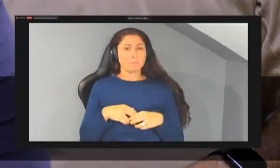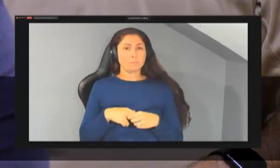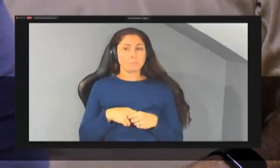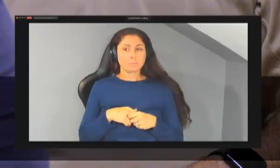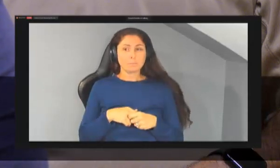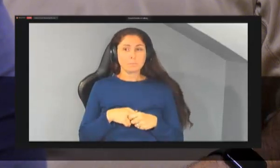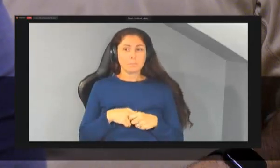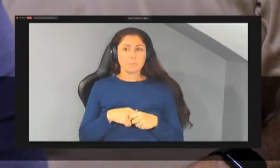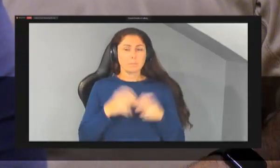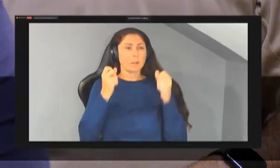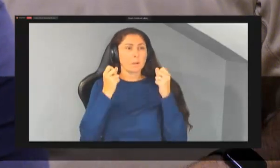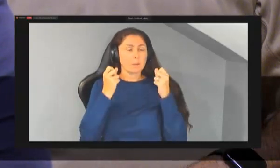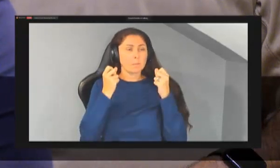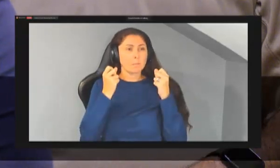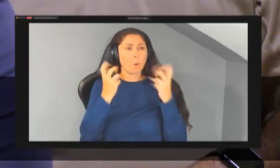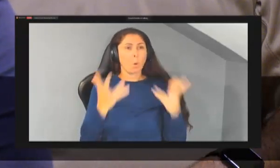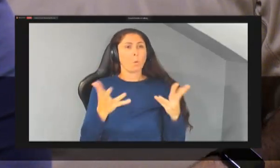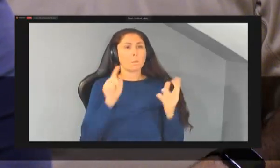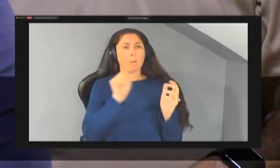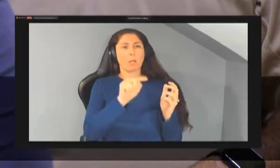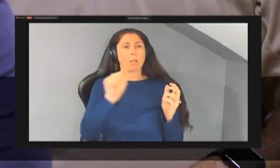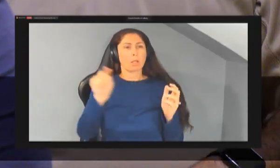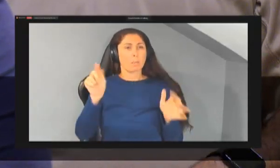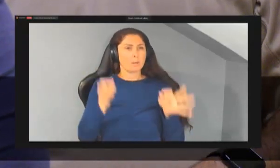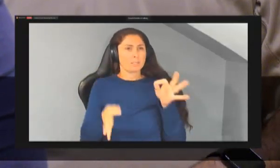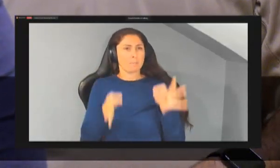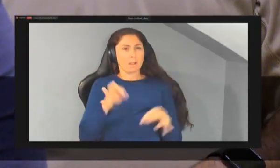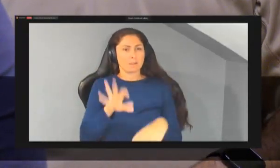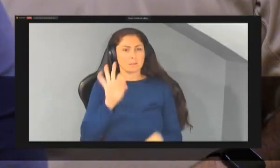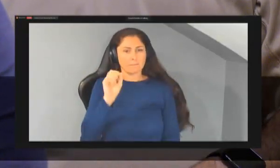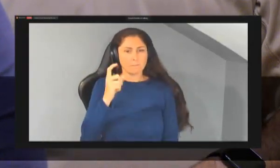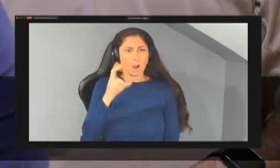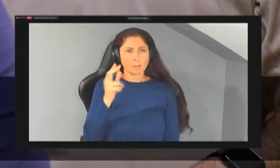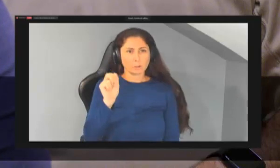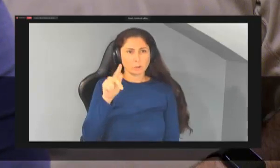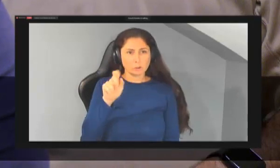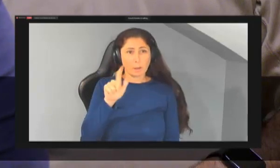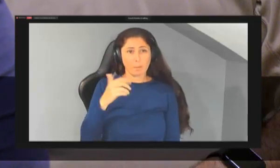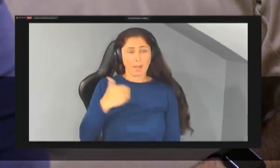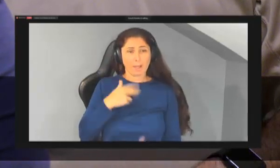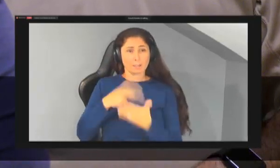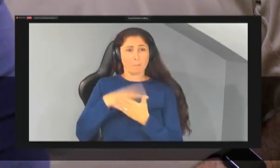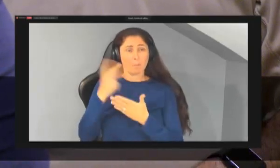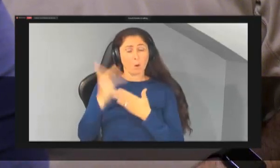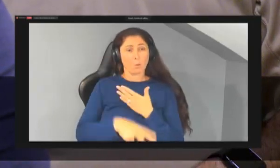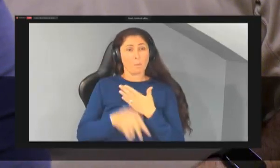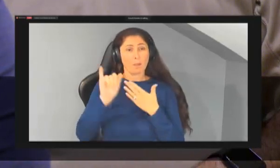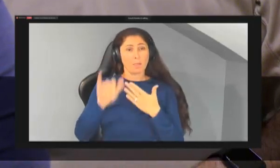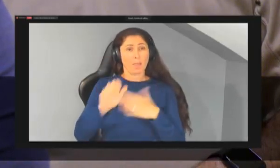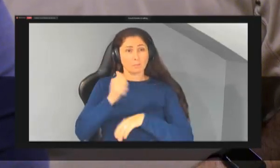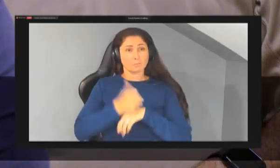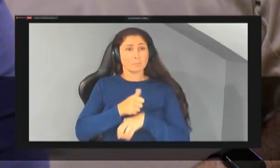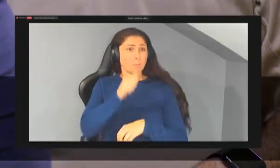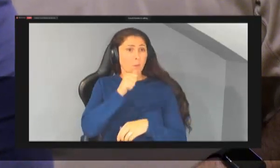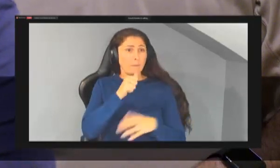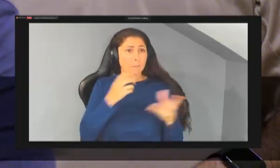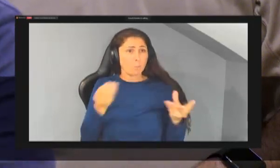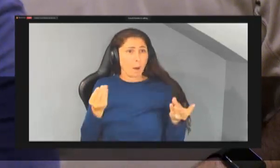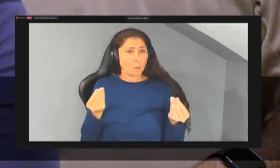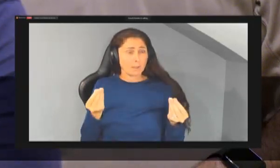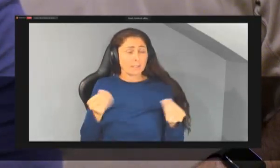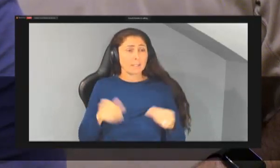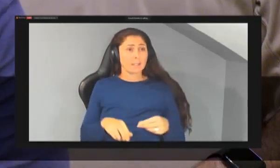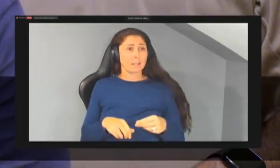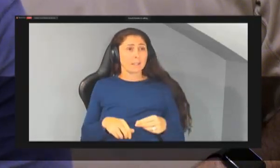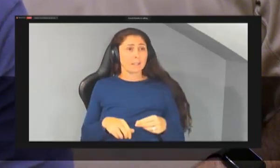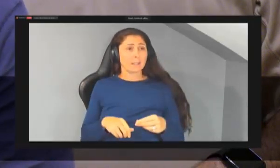multiple municipalities. Fox Chapel has a program that largely takes place on private property. It has